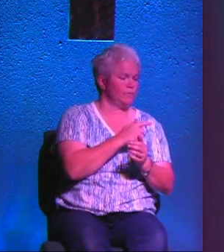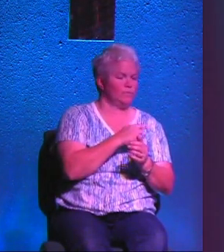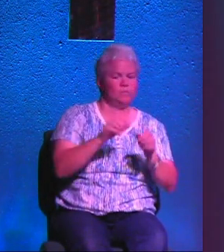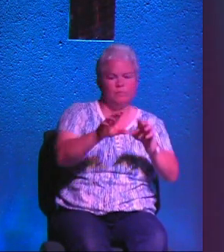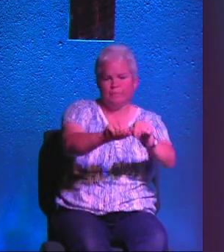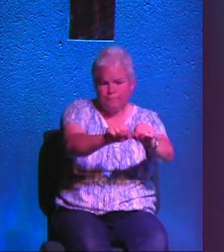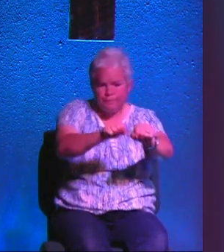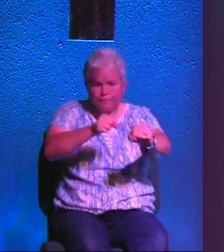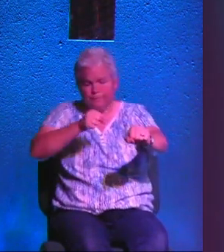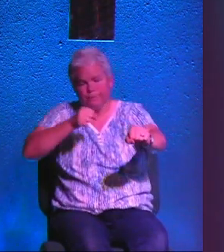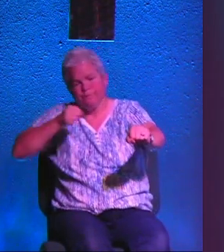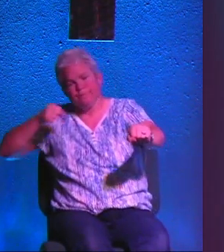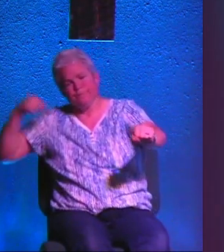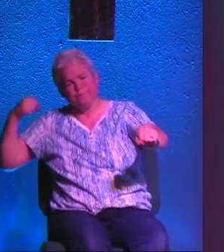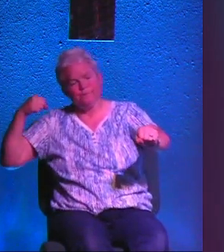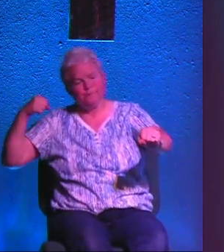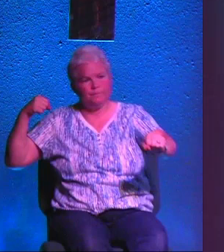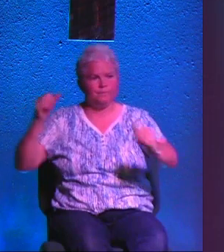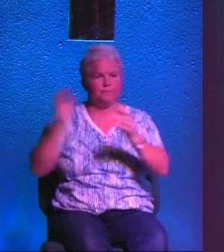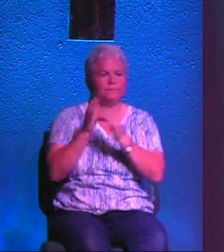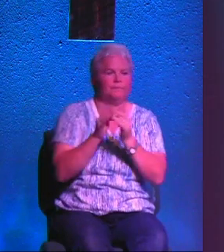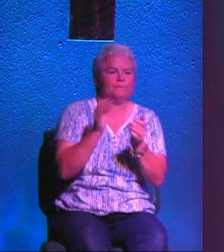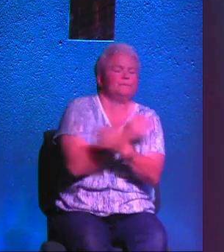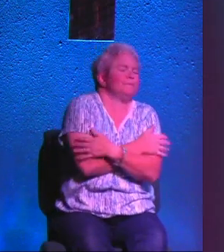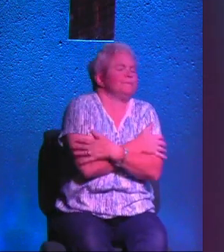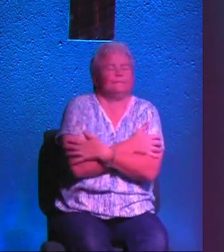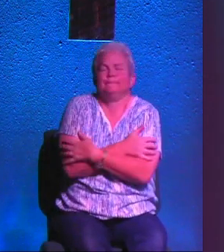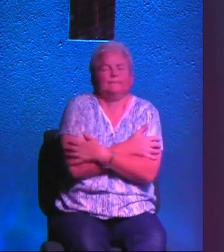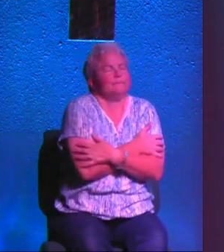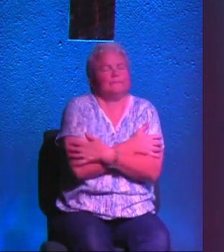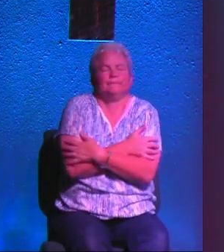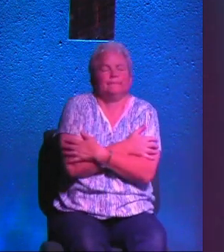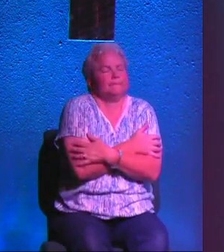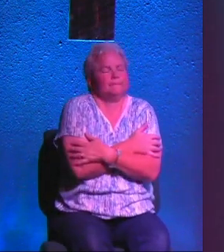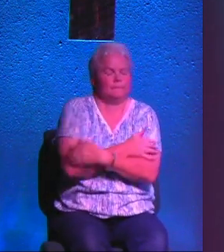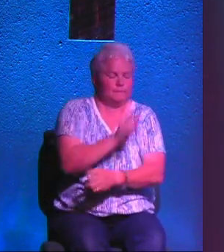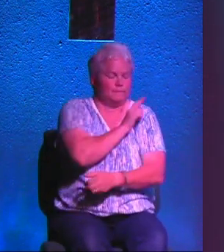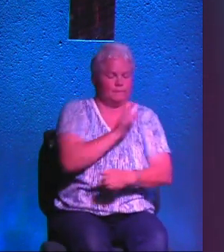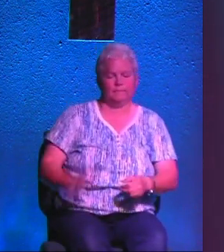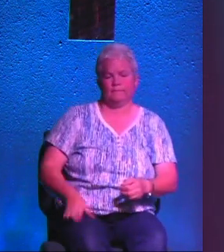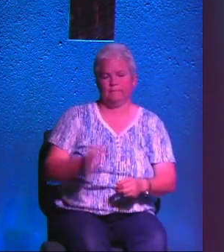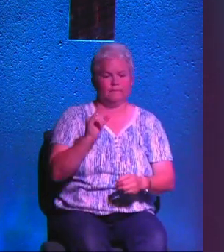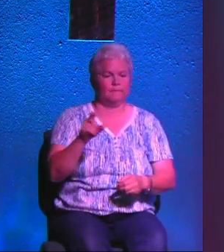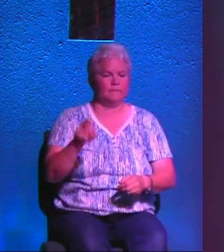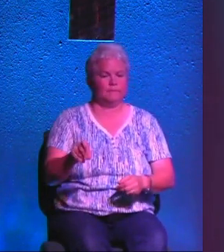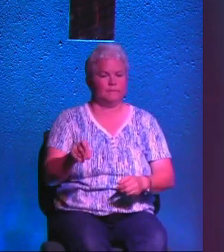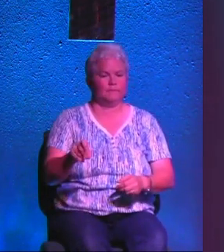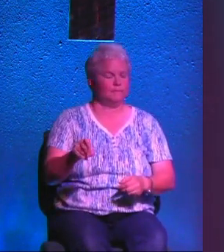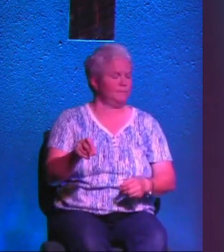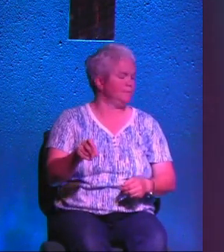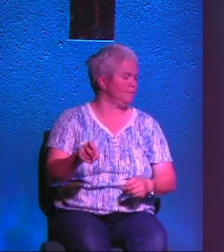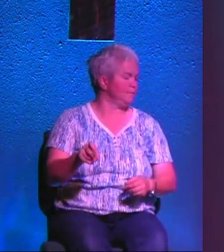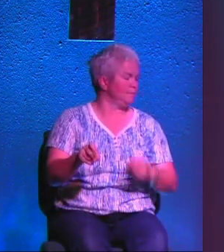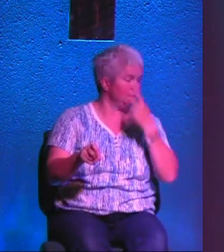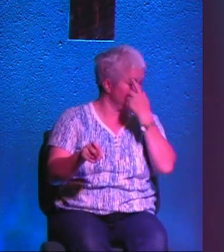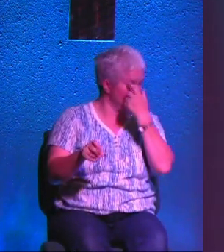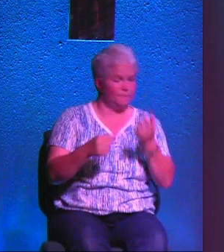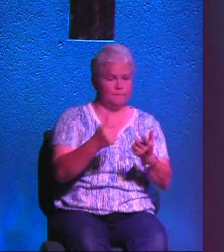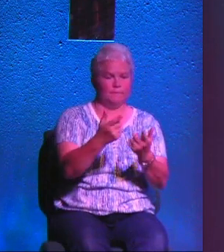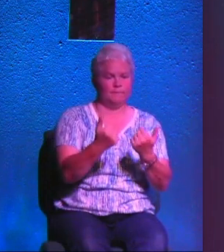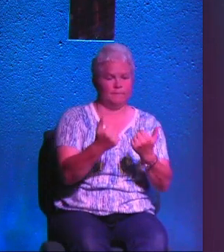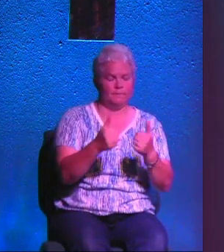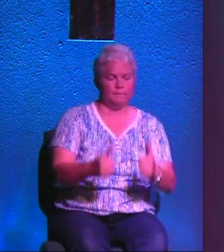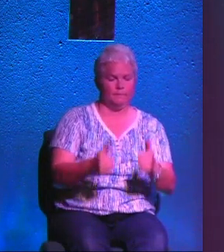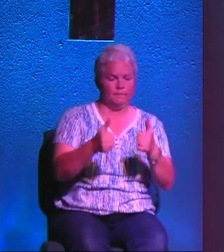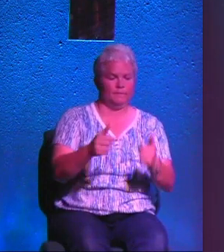We need to open that door, and we need to give Jesus a big old hug and say, Lord, I need you, and fall to our knees and say, come into